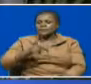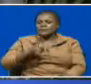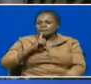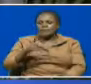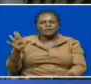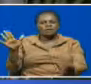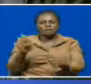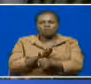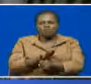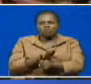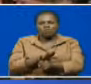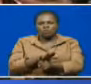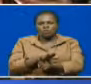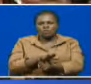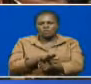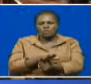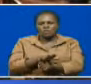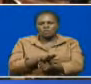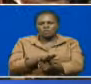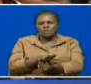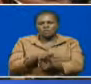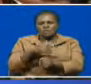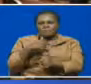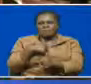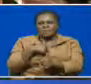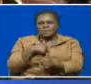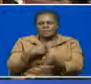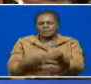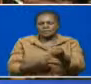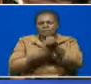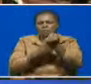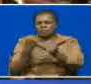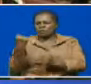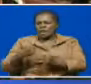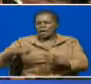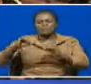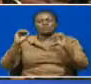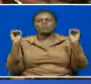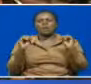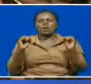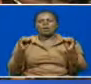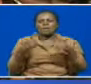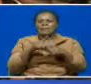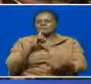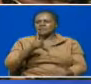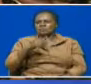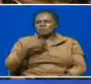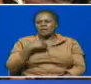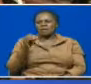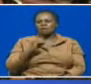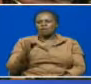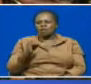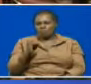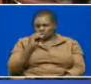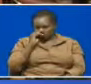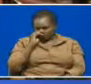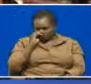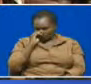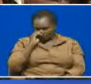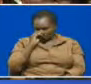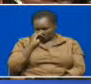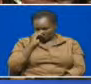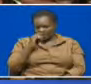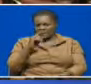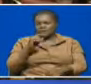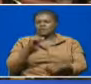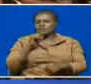part. There's no caning, you know. I don't support abuse, the physical abuse, but there is no discipline, rod. There's nothing, you